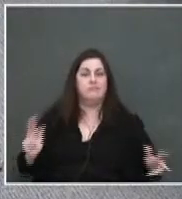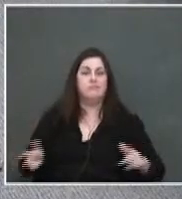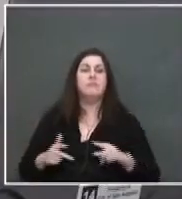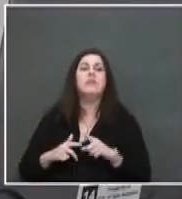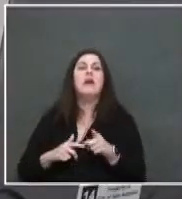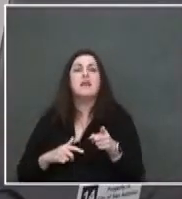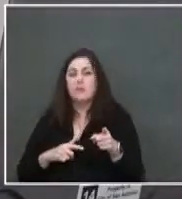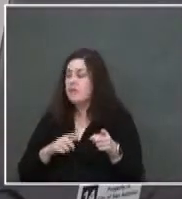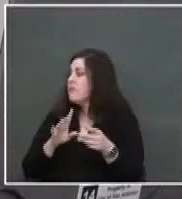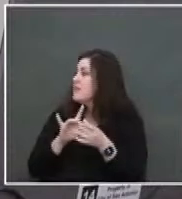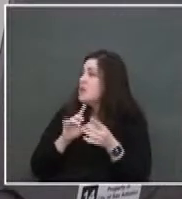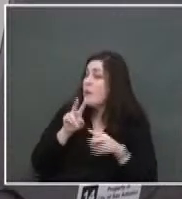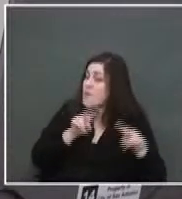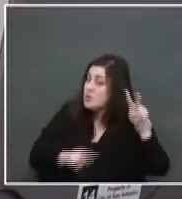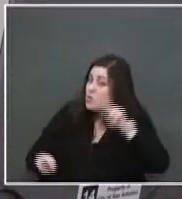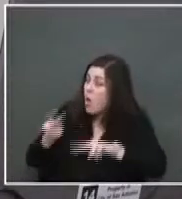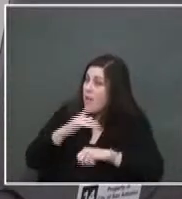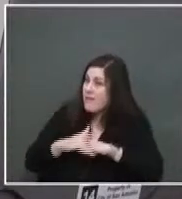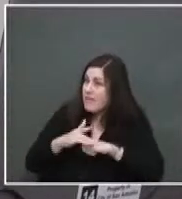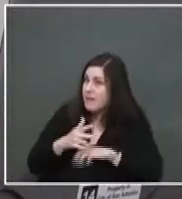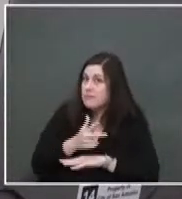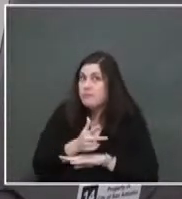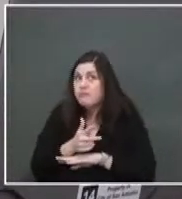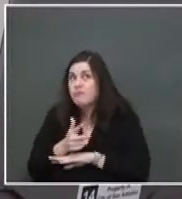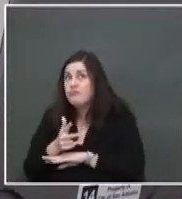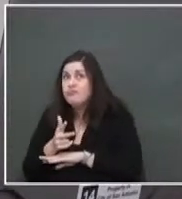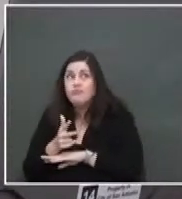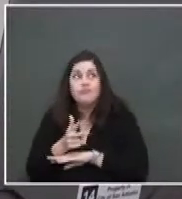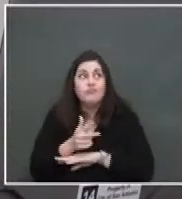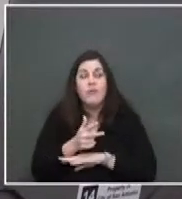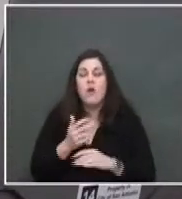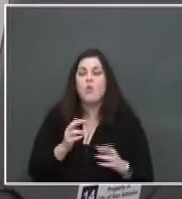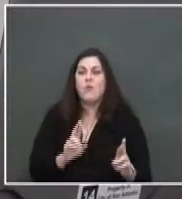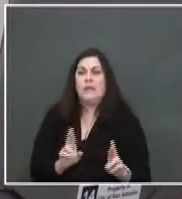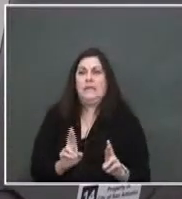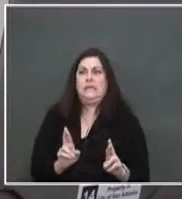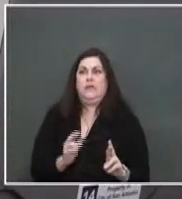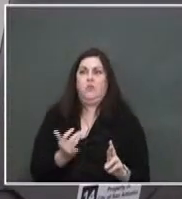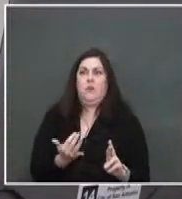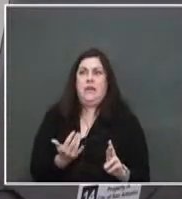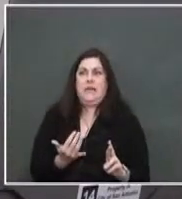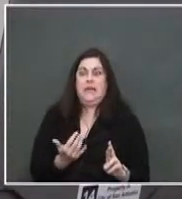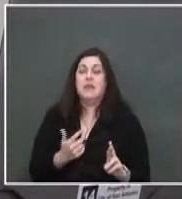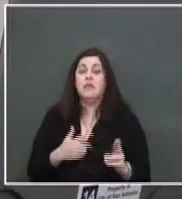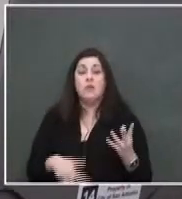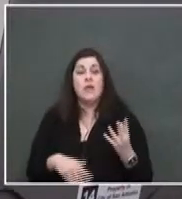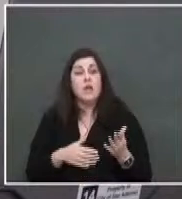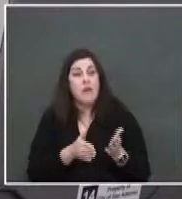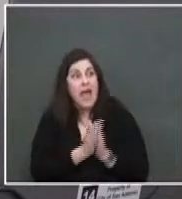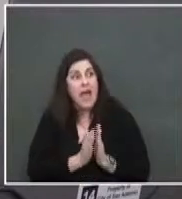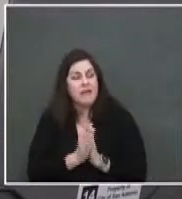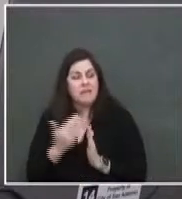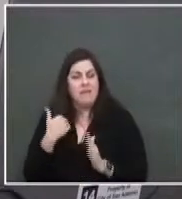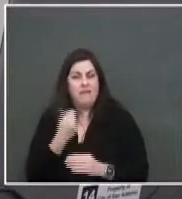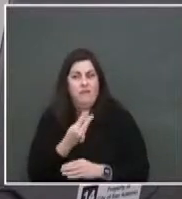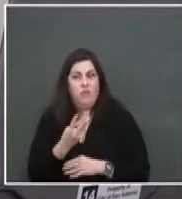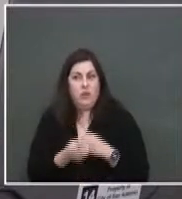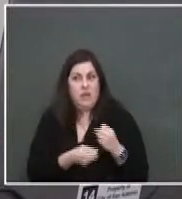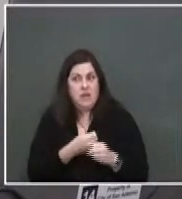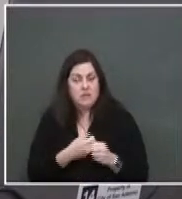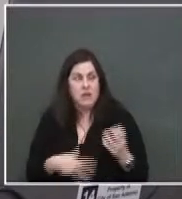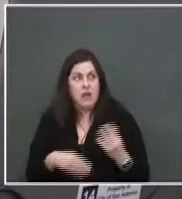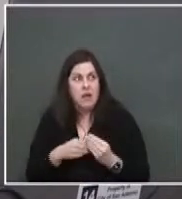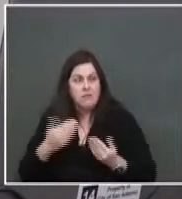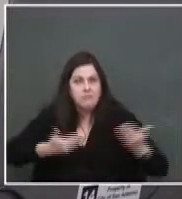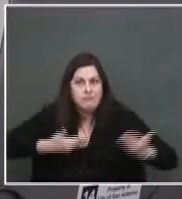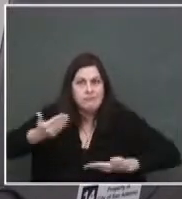availability. So as Chief mentioned, as the council has approved more additional officers to be added in the last few years, we're beginning to